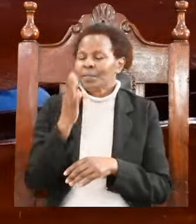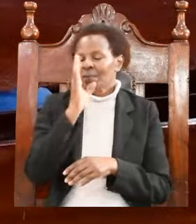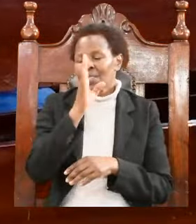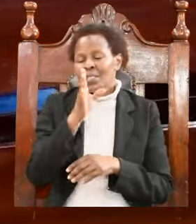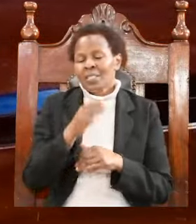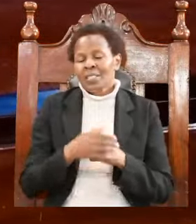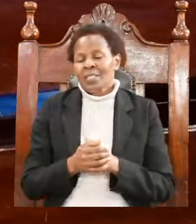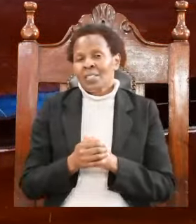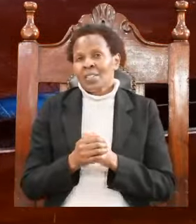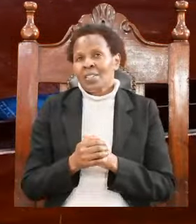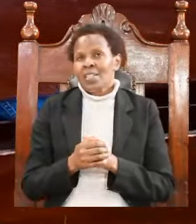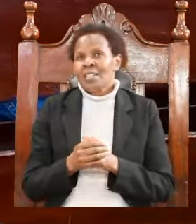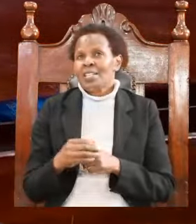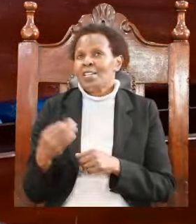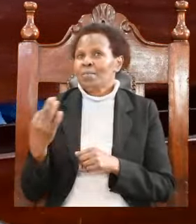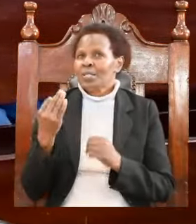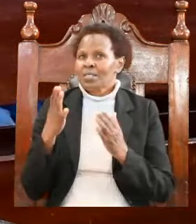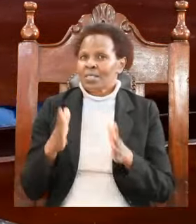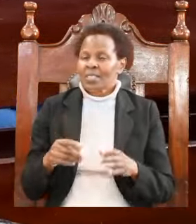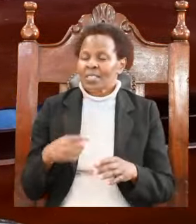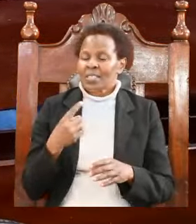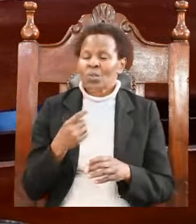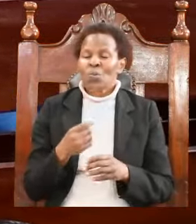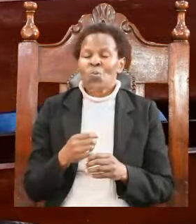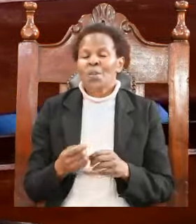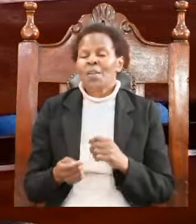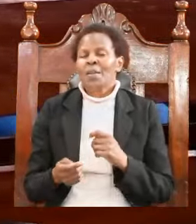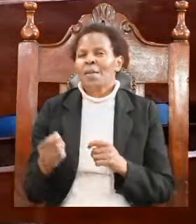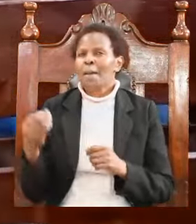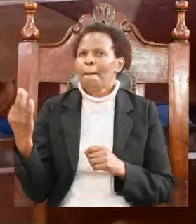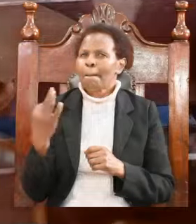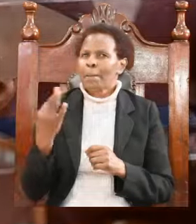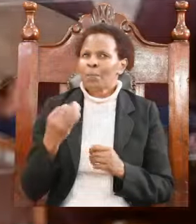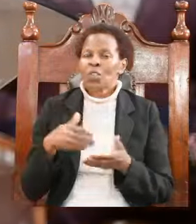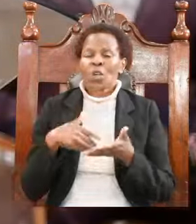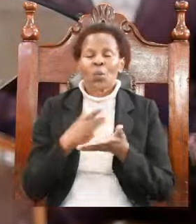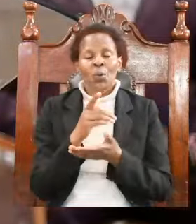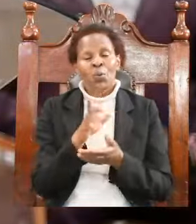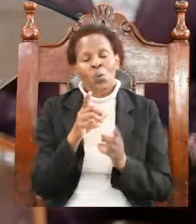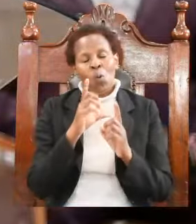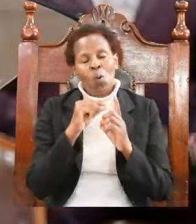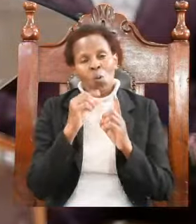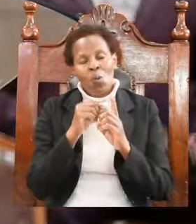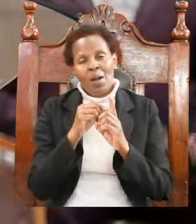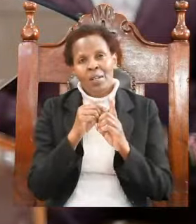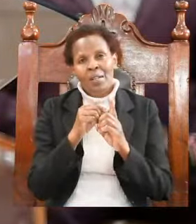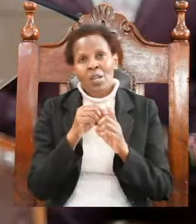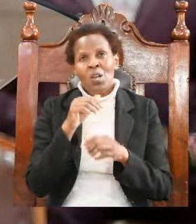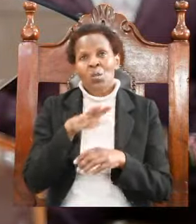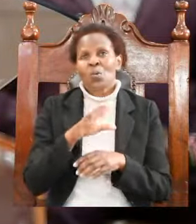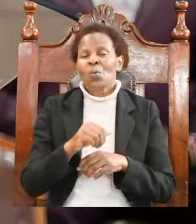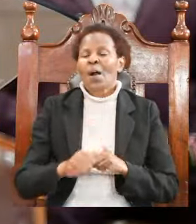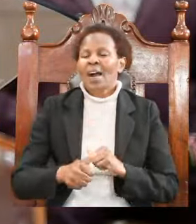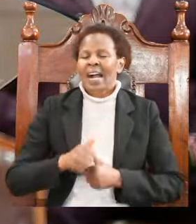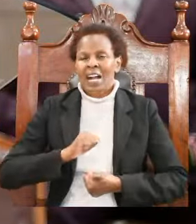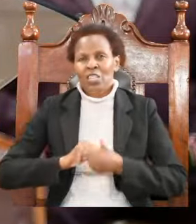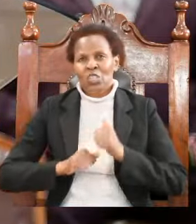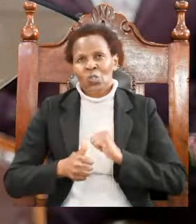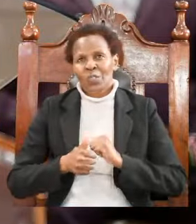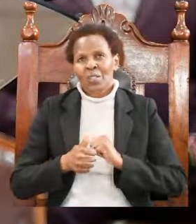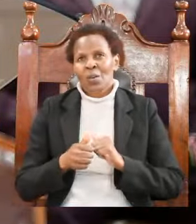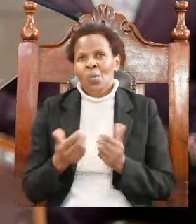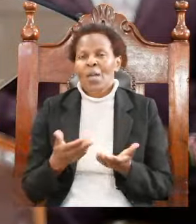preach through our actions. We preach through our words. We preach by anything that we do, where we